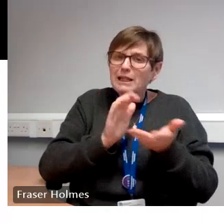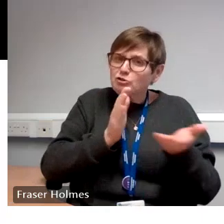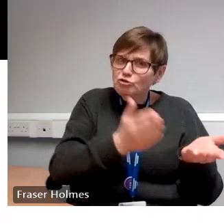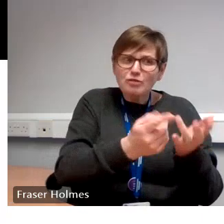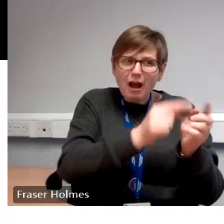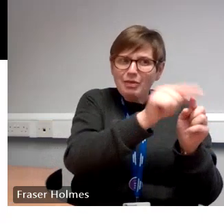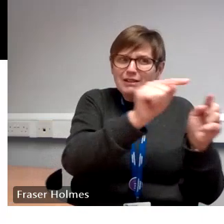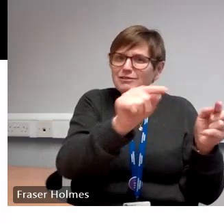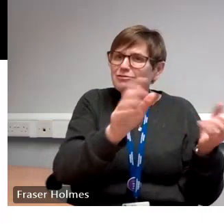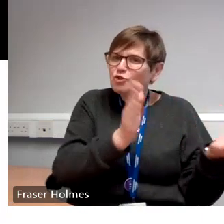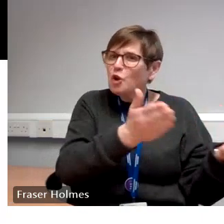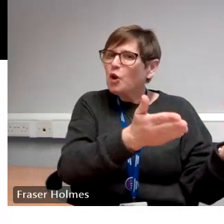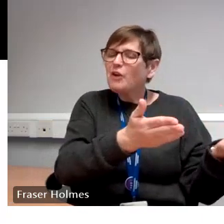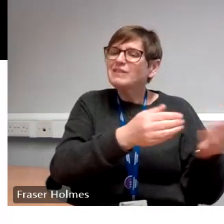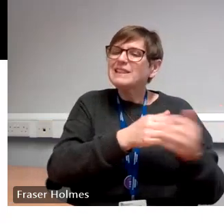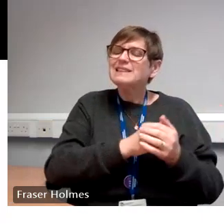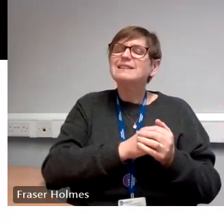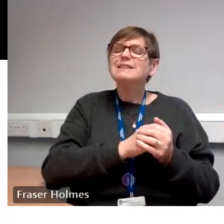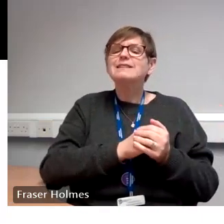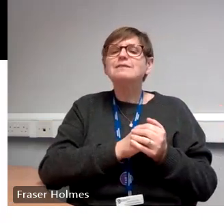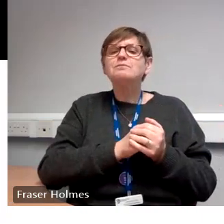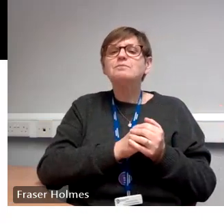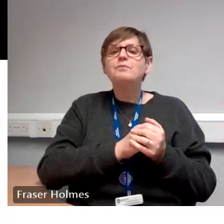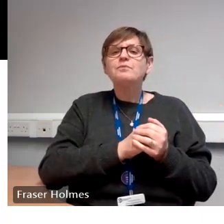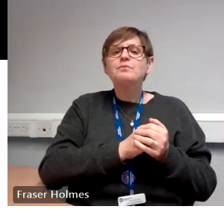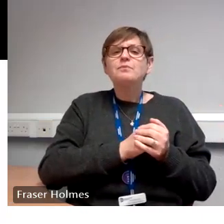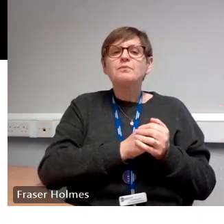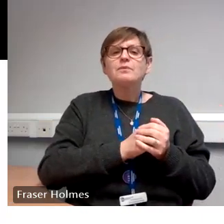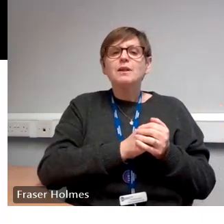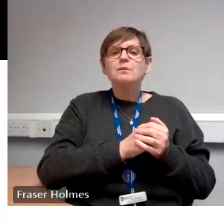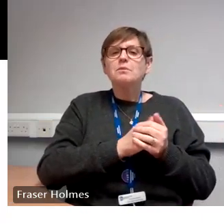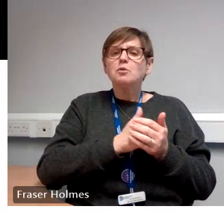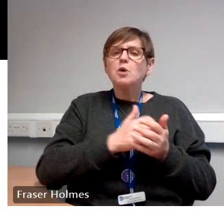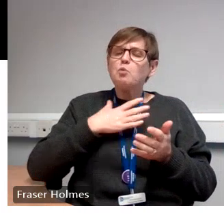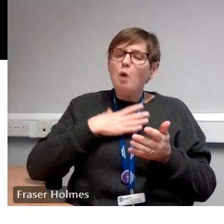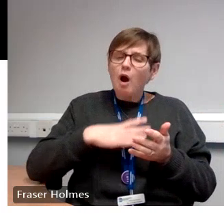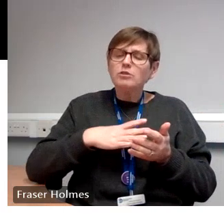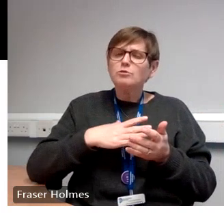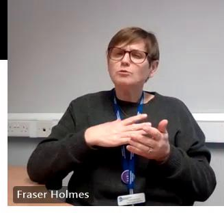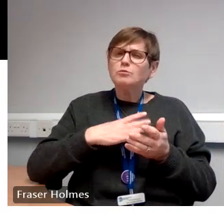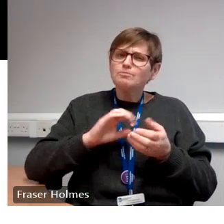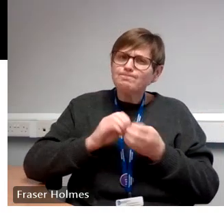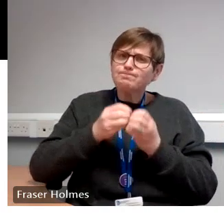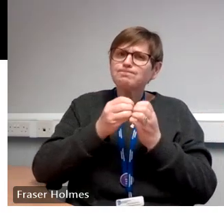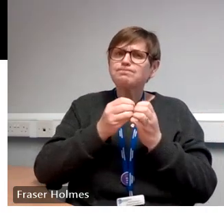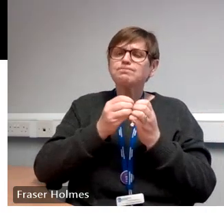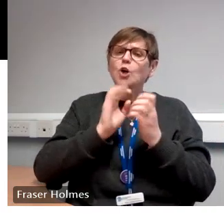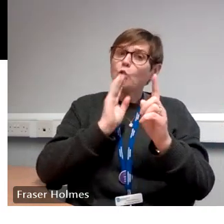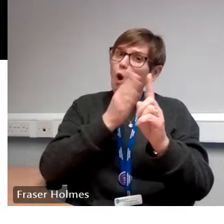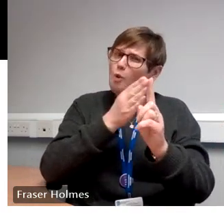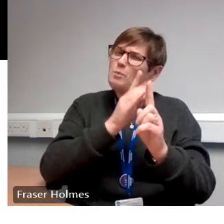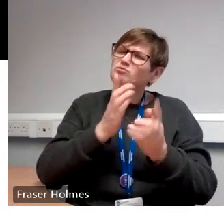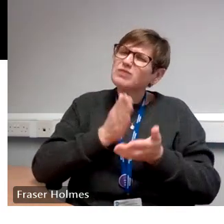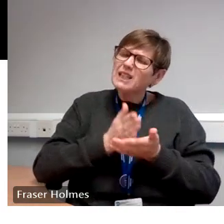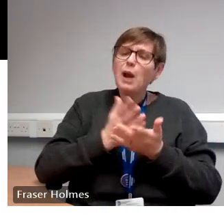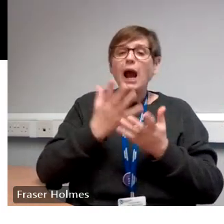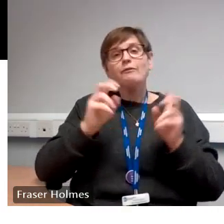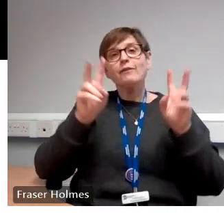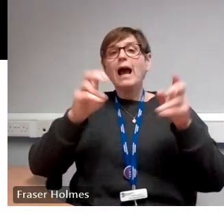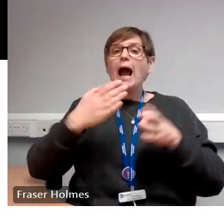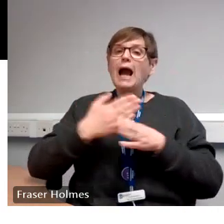those other services. We always look to establish some realistic goals, and we have an action plan with our patients. So